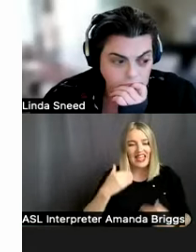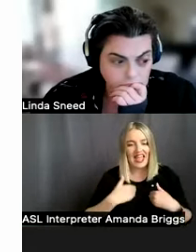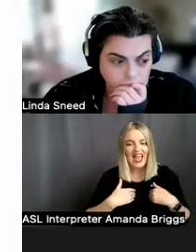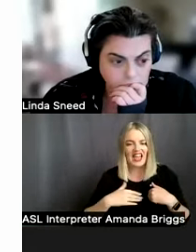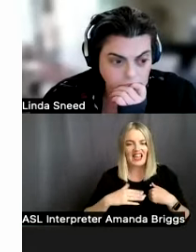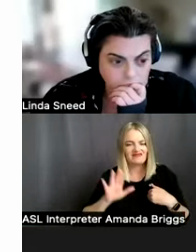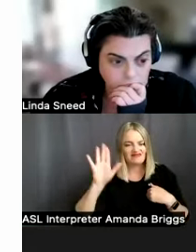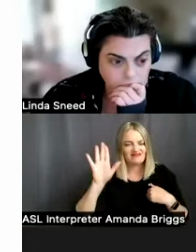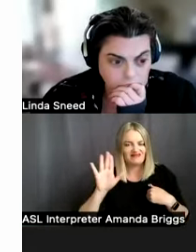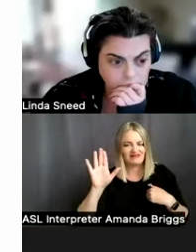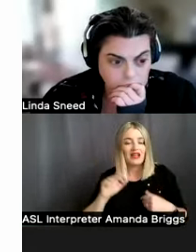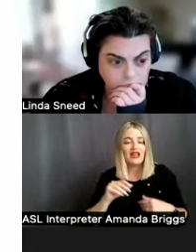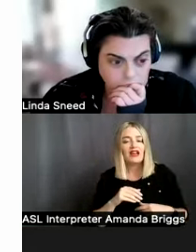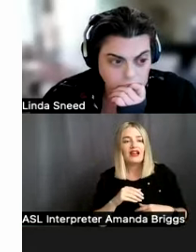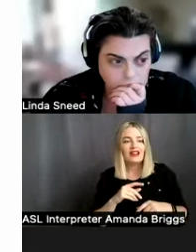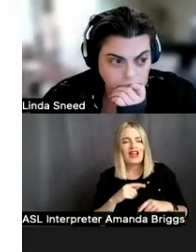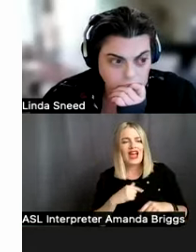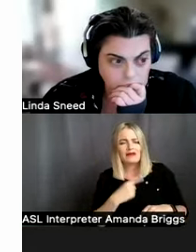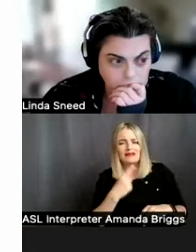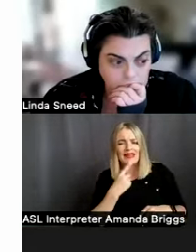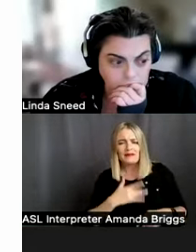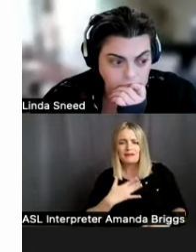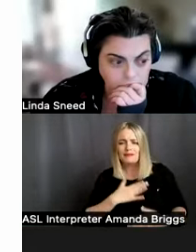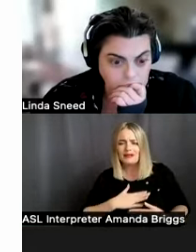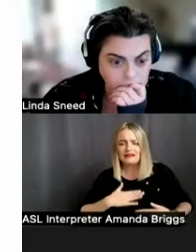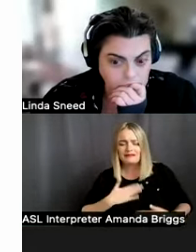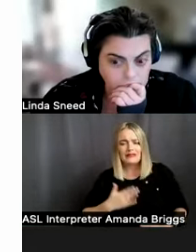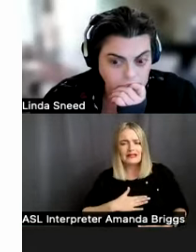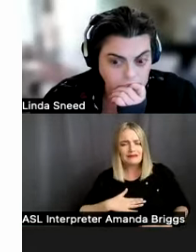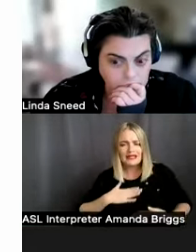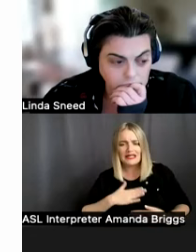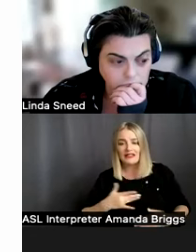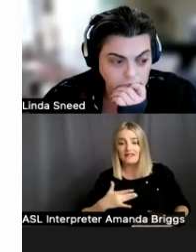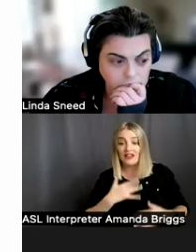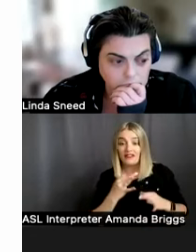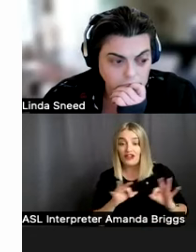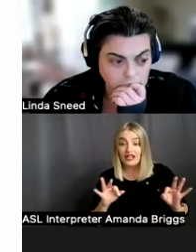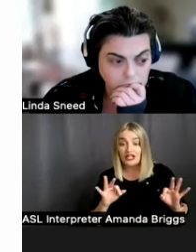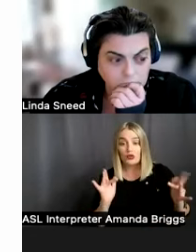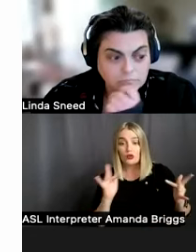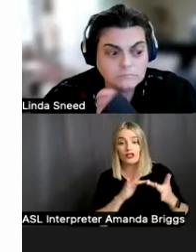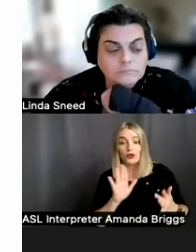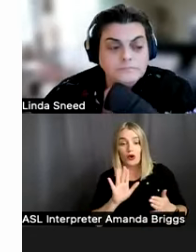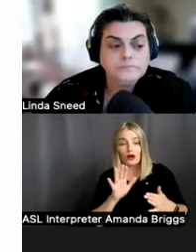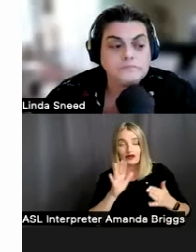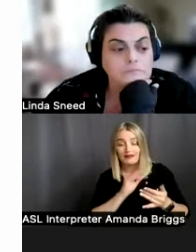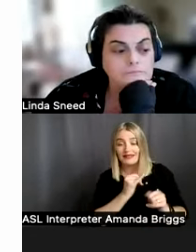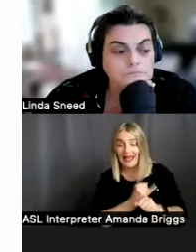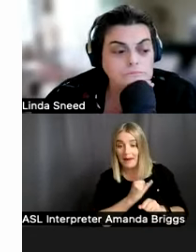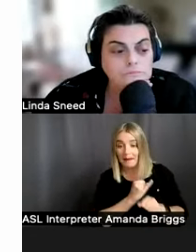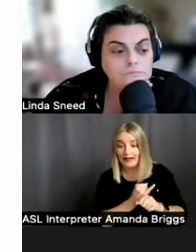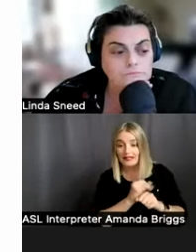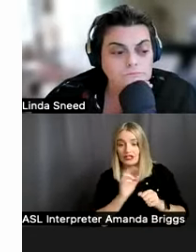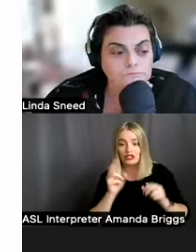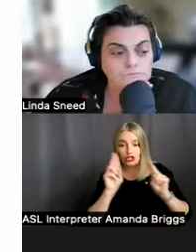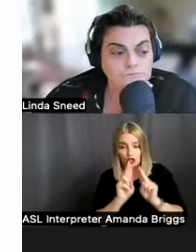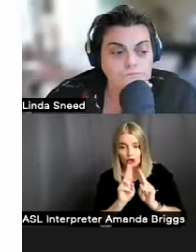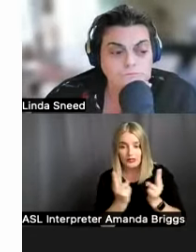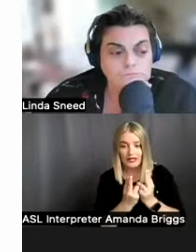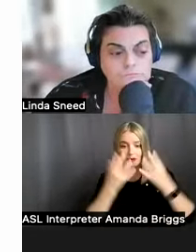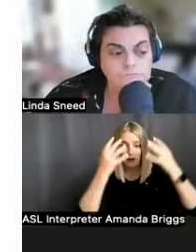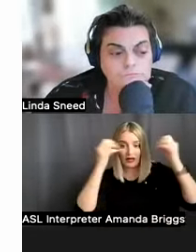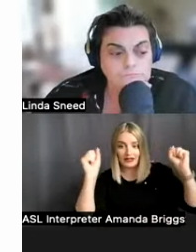would say, please feel free to reach out to your campus union president, because sometimes you worry a